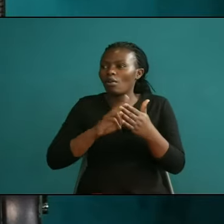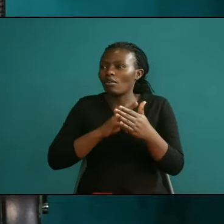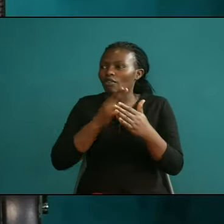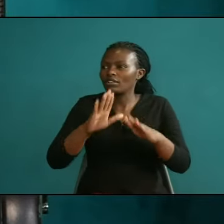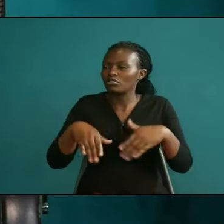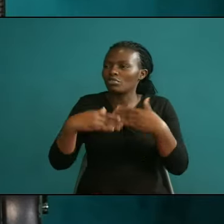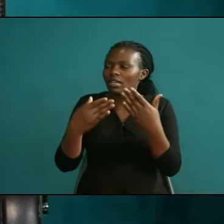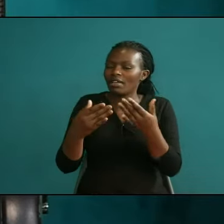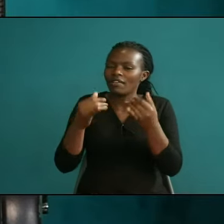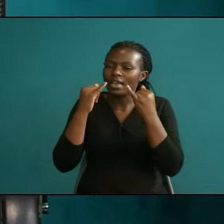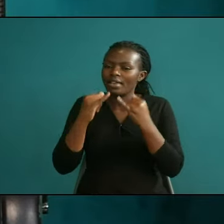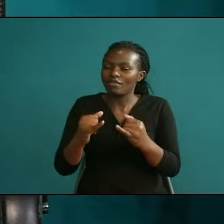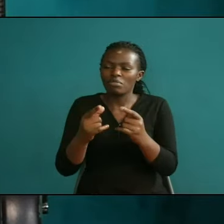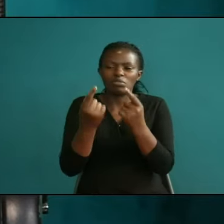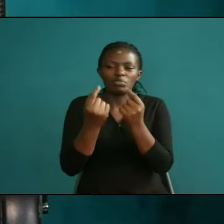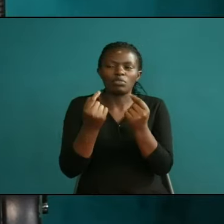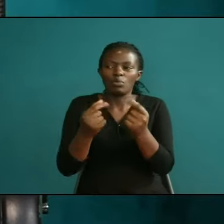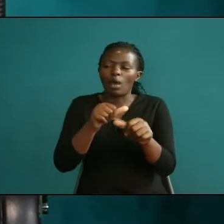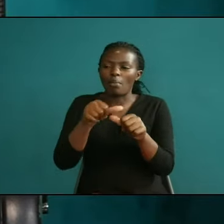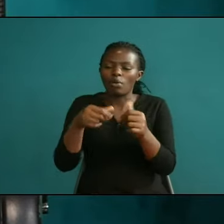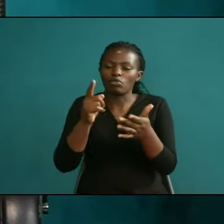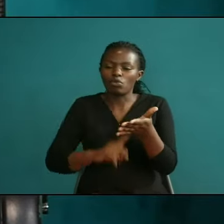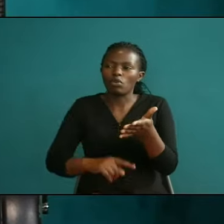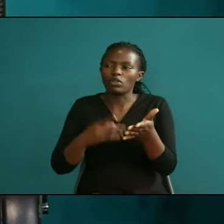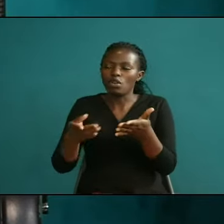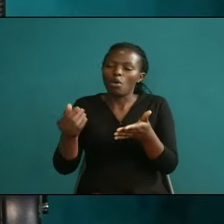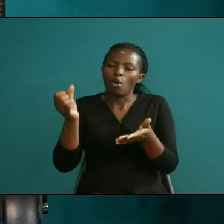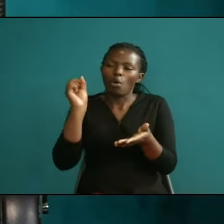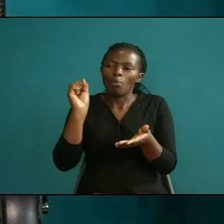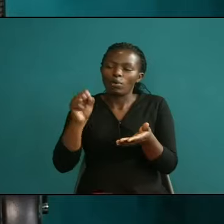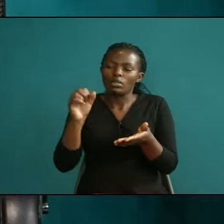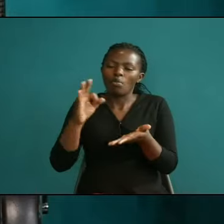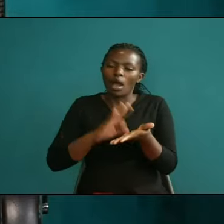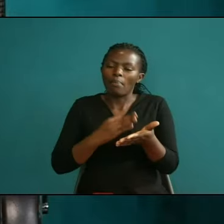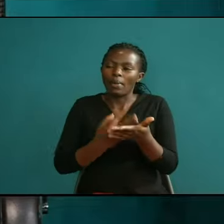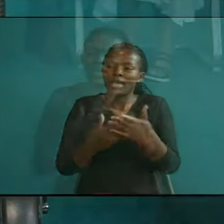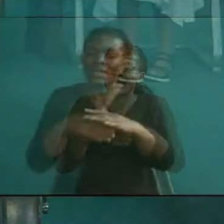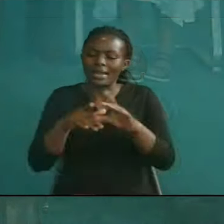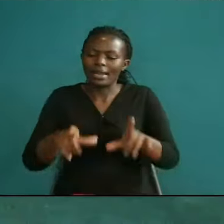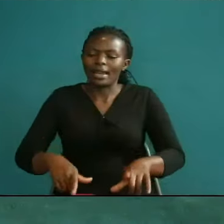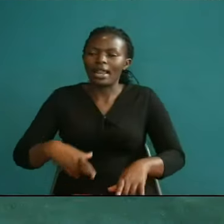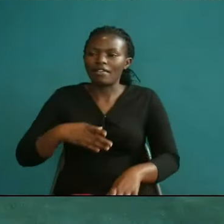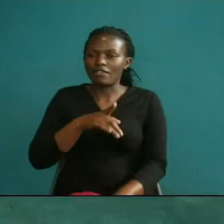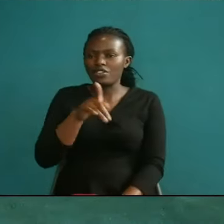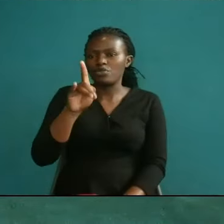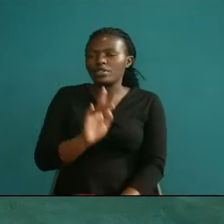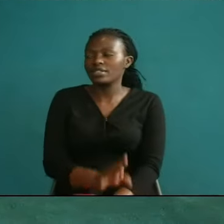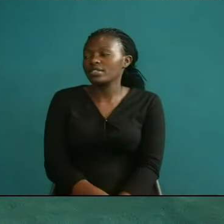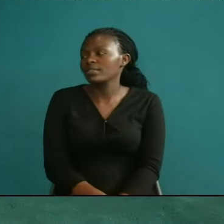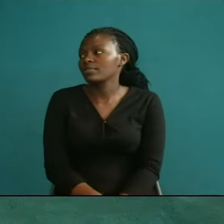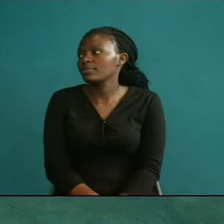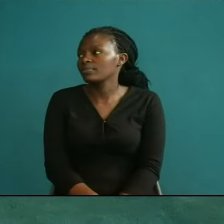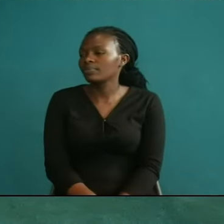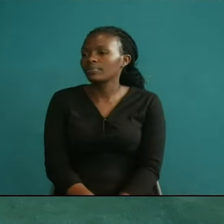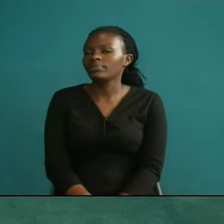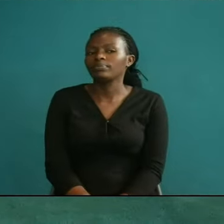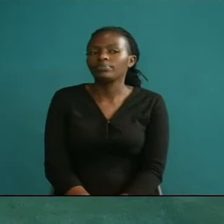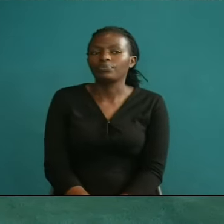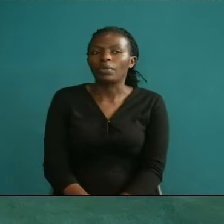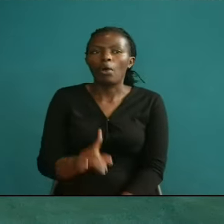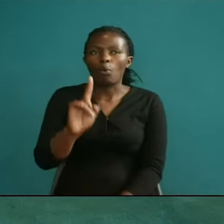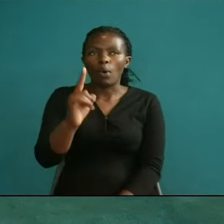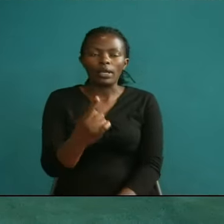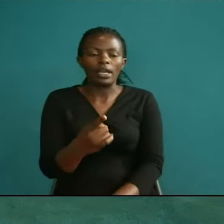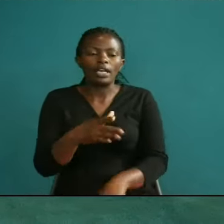think you will apply it to your day tomorrow or your day-to-day life? I think it's calling me to trust in